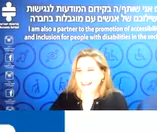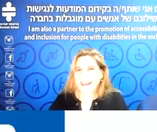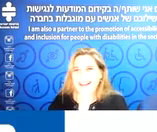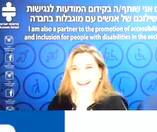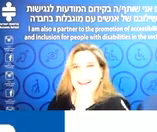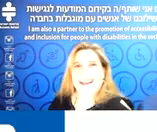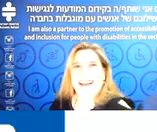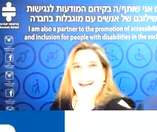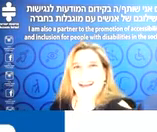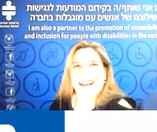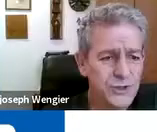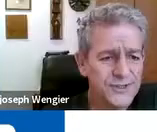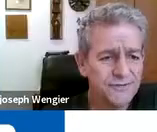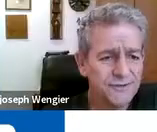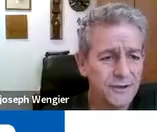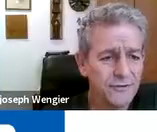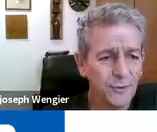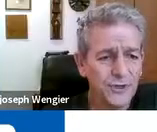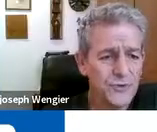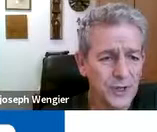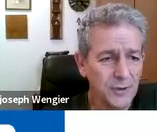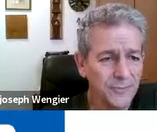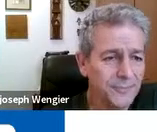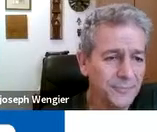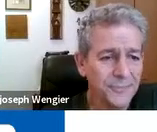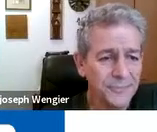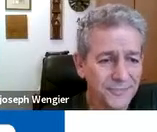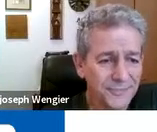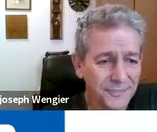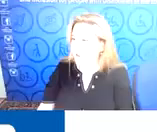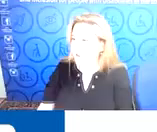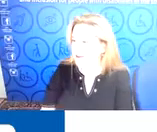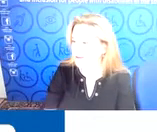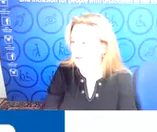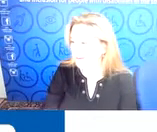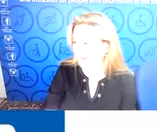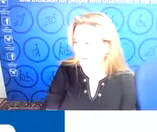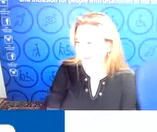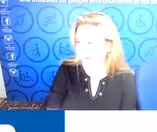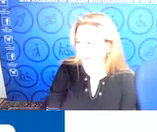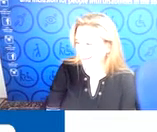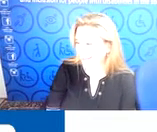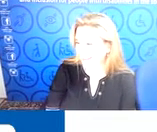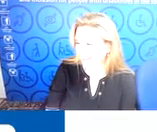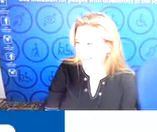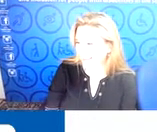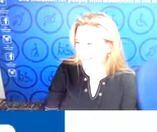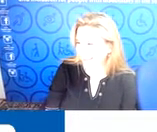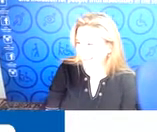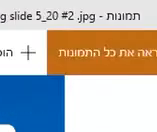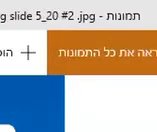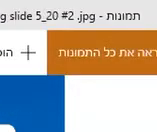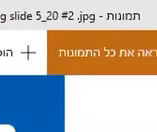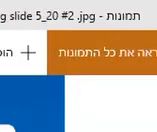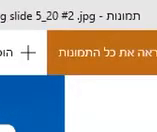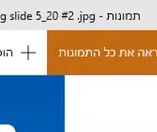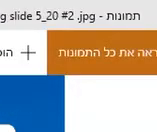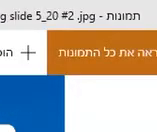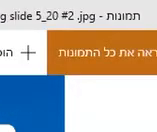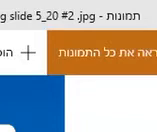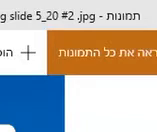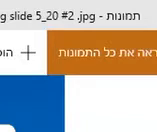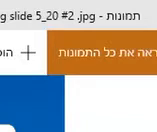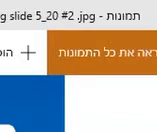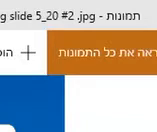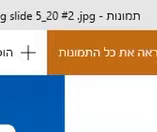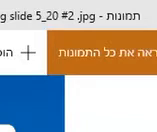Hello, everyone. This is Yossi Benger from Israel. Hello. It's Susanna from Poland. Hello.